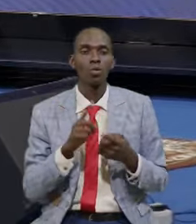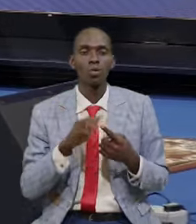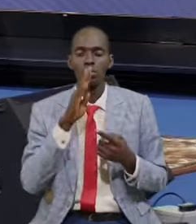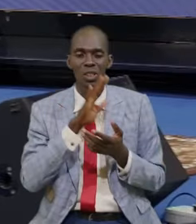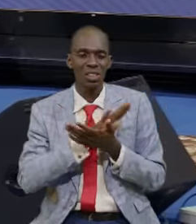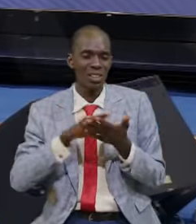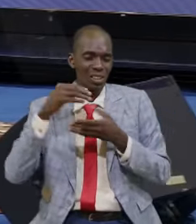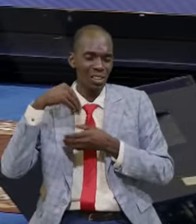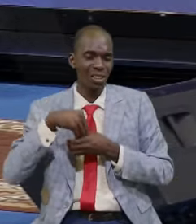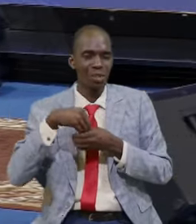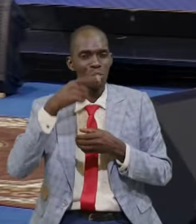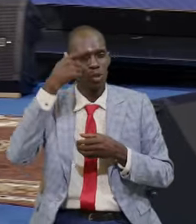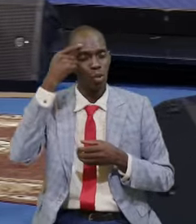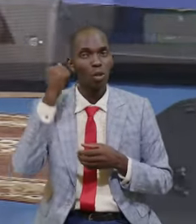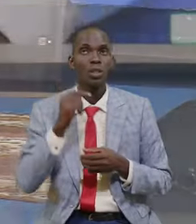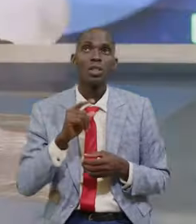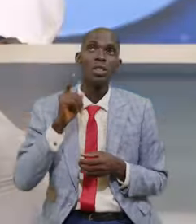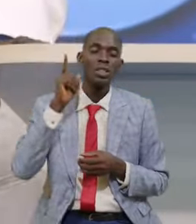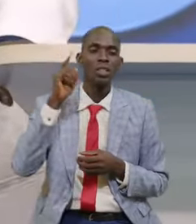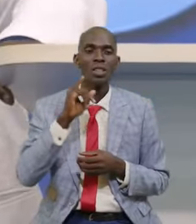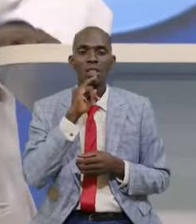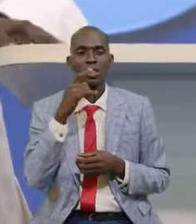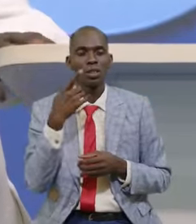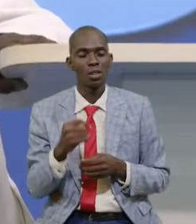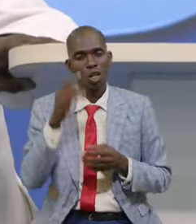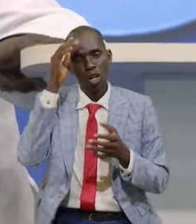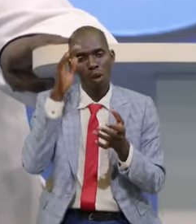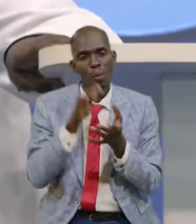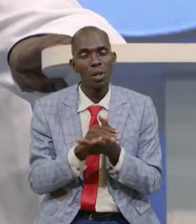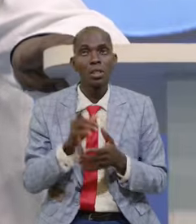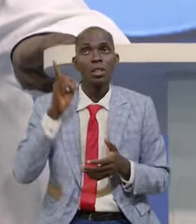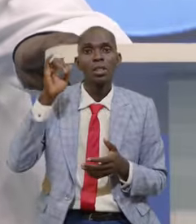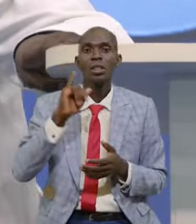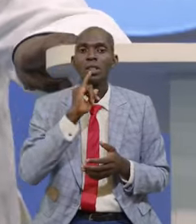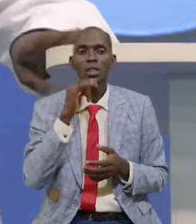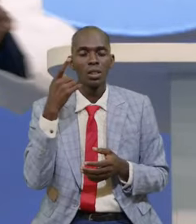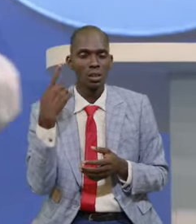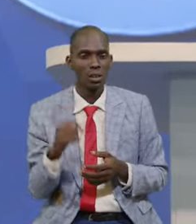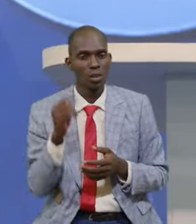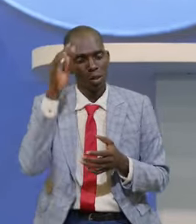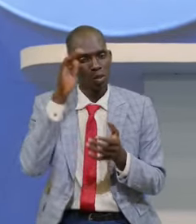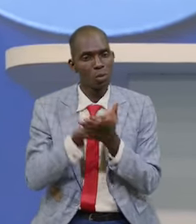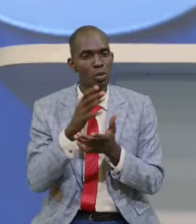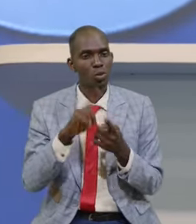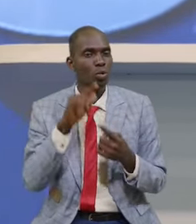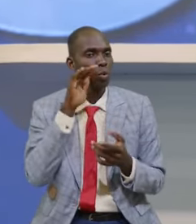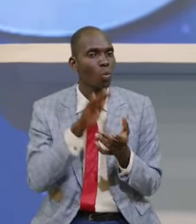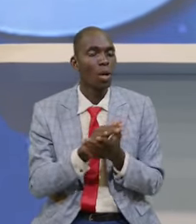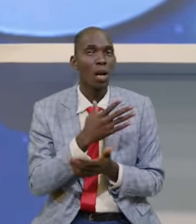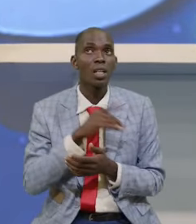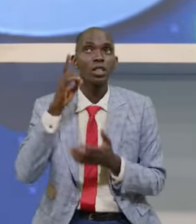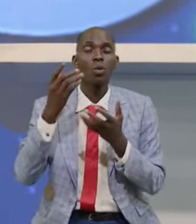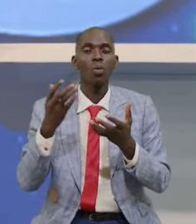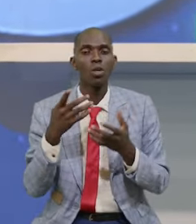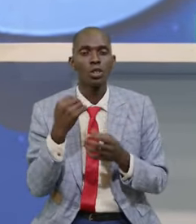husband and He is the bridegroom, and He wants the wife, He wants the one who is